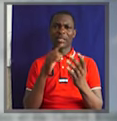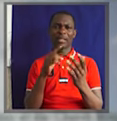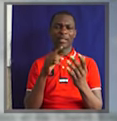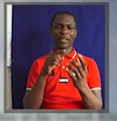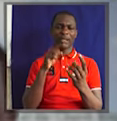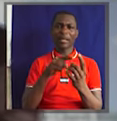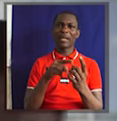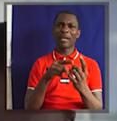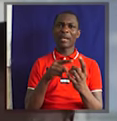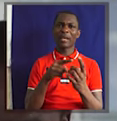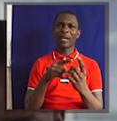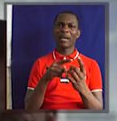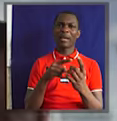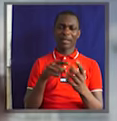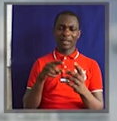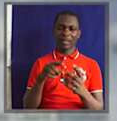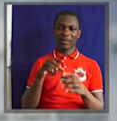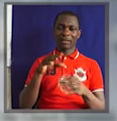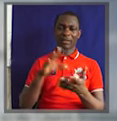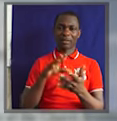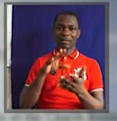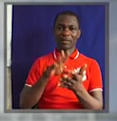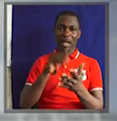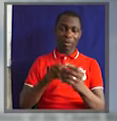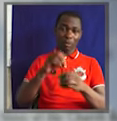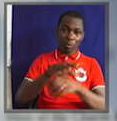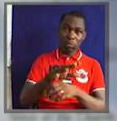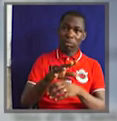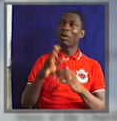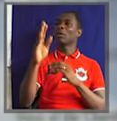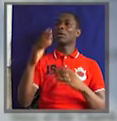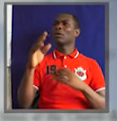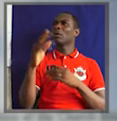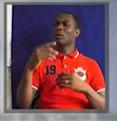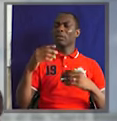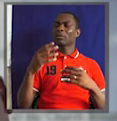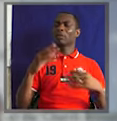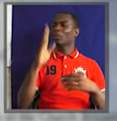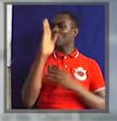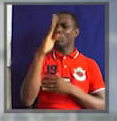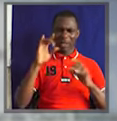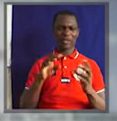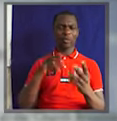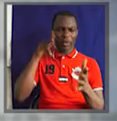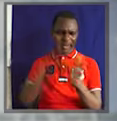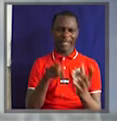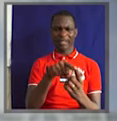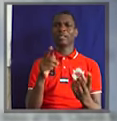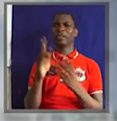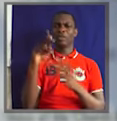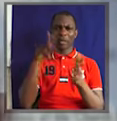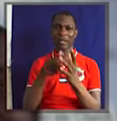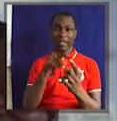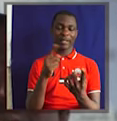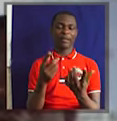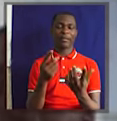nso Onyankopon ekun no enti oba ba ko oye tama no ebra wo te ase ne kunu el ewu